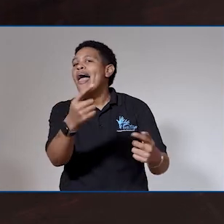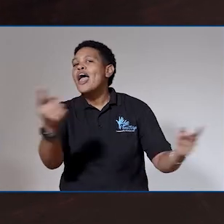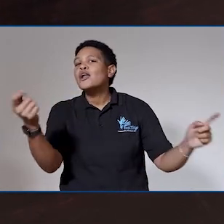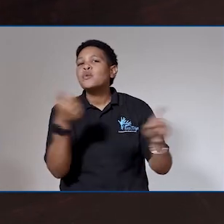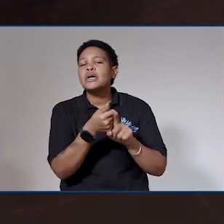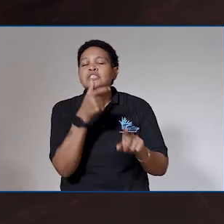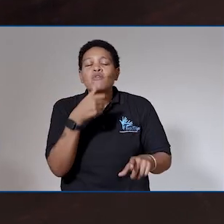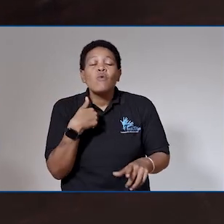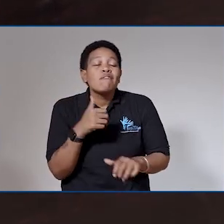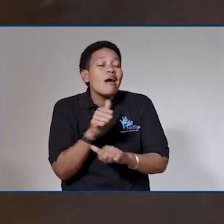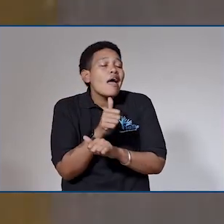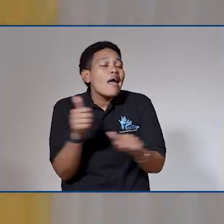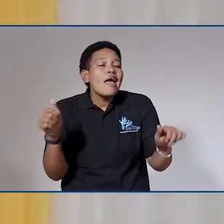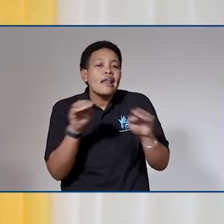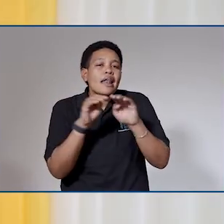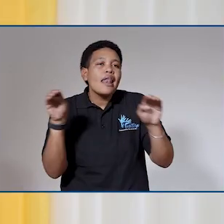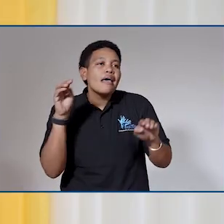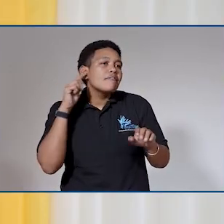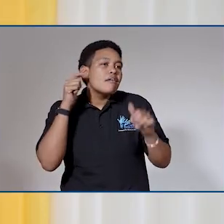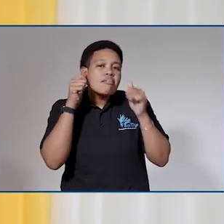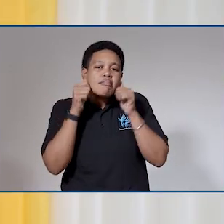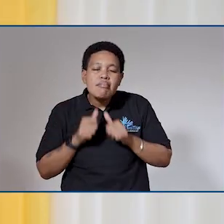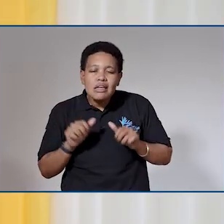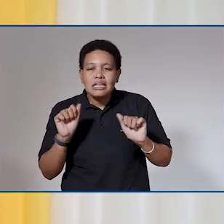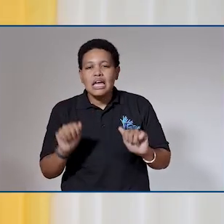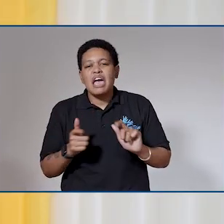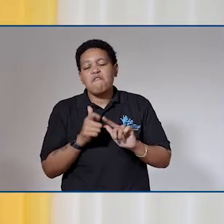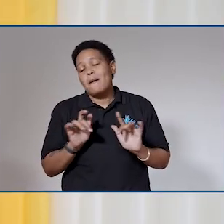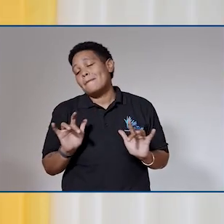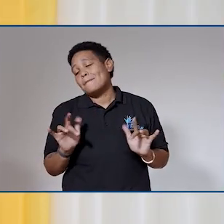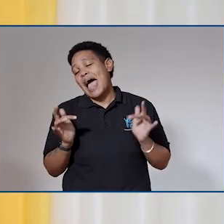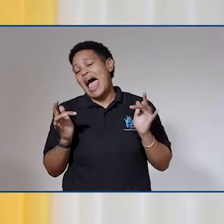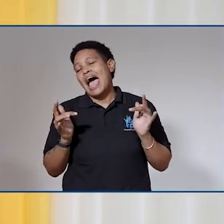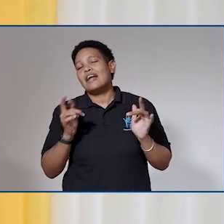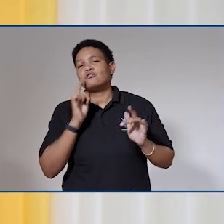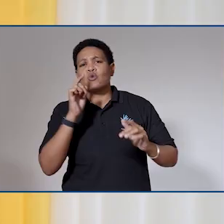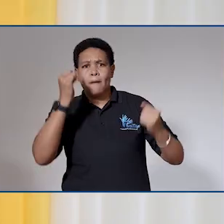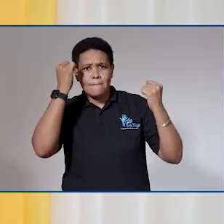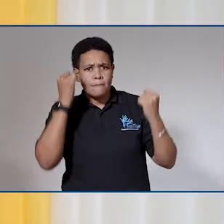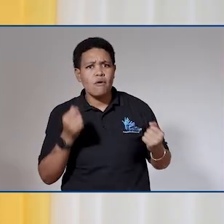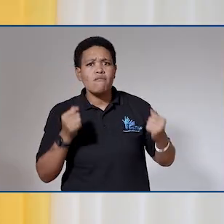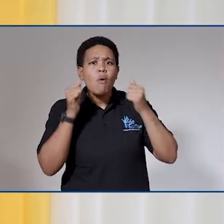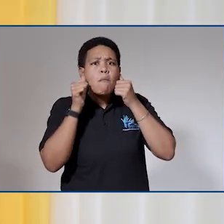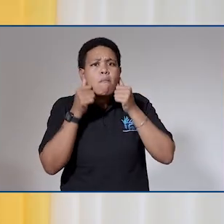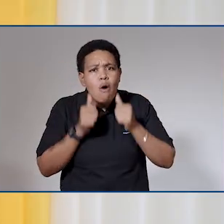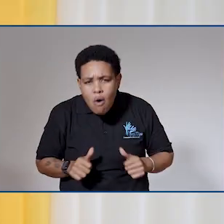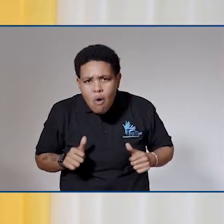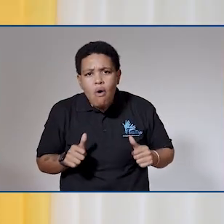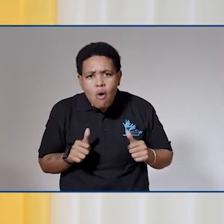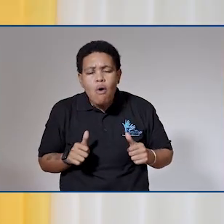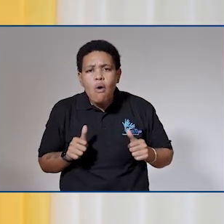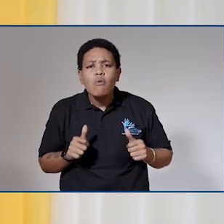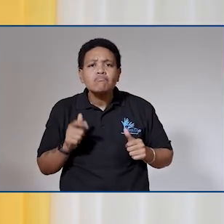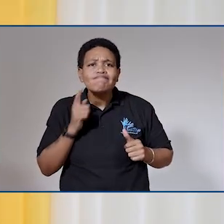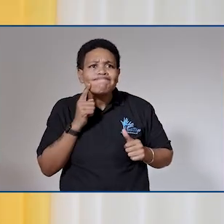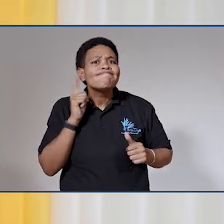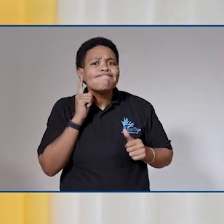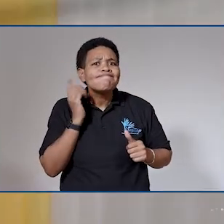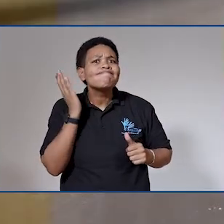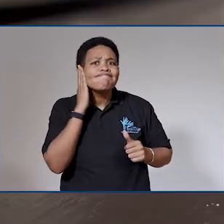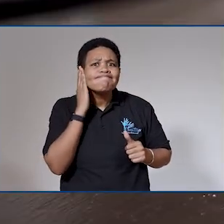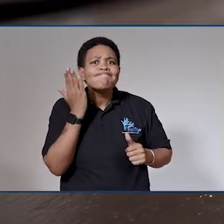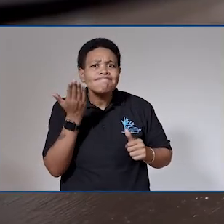any levels of hearing loss, from a mild to a profound level. Then you have a receiver in the canal